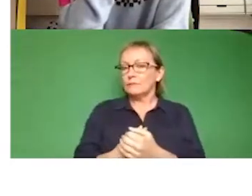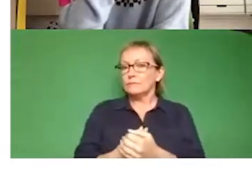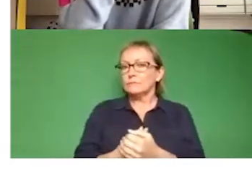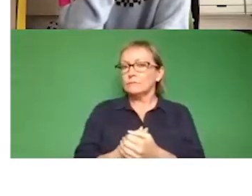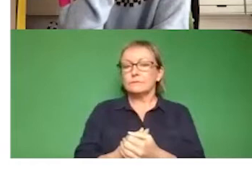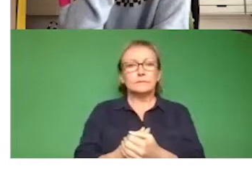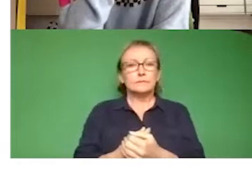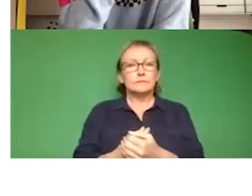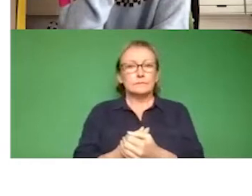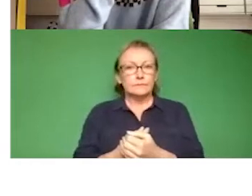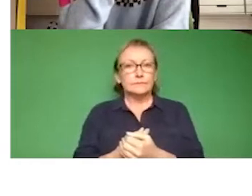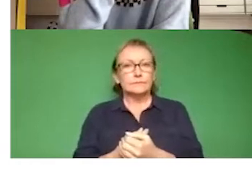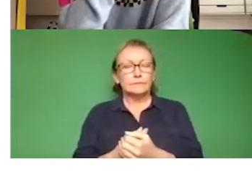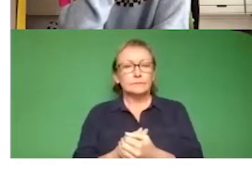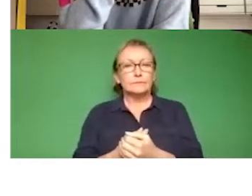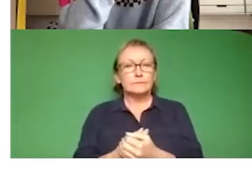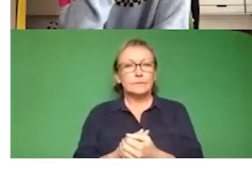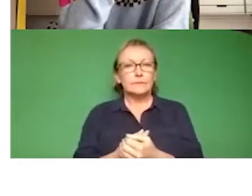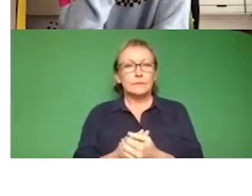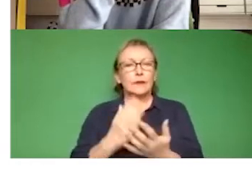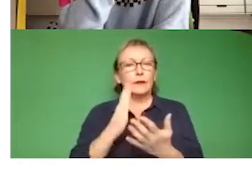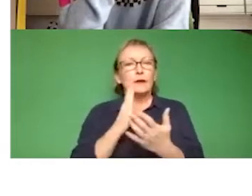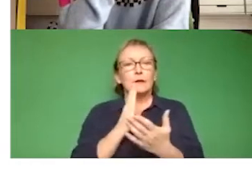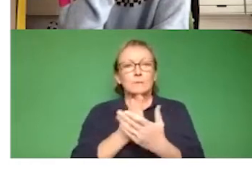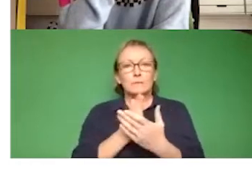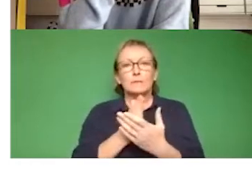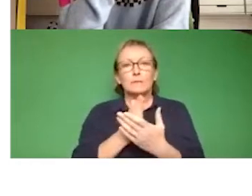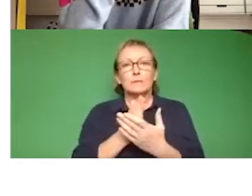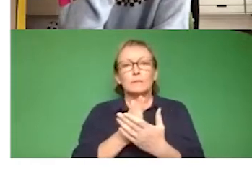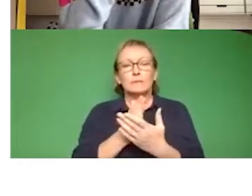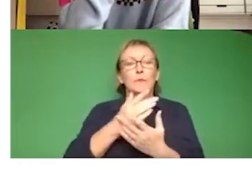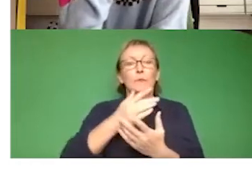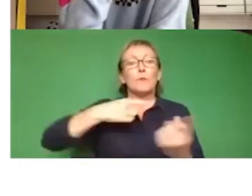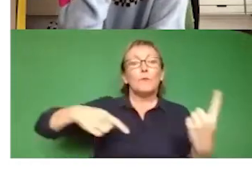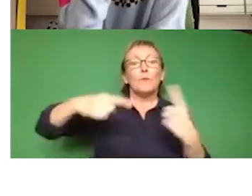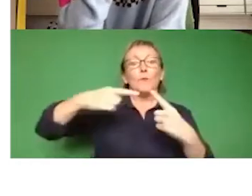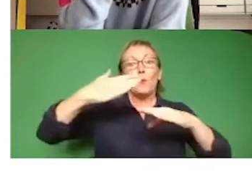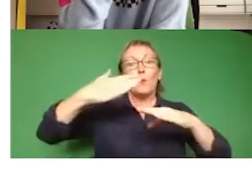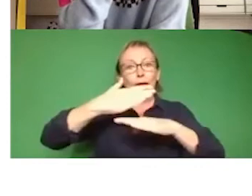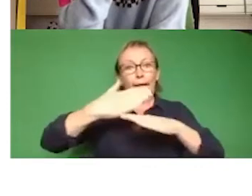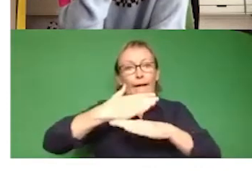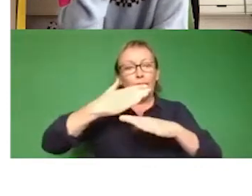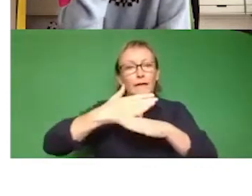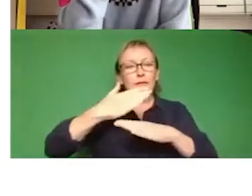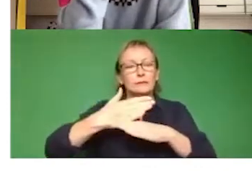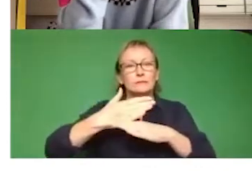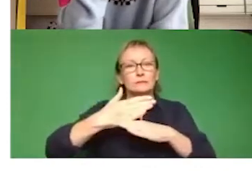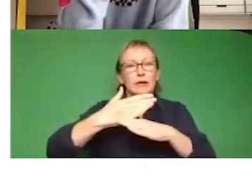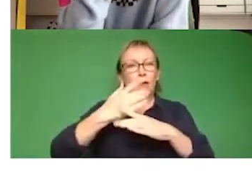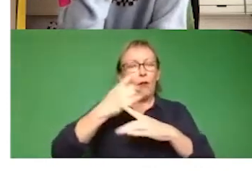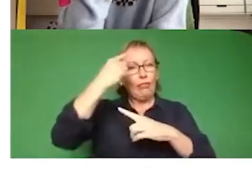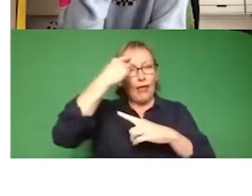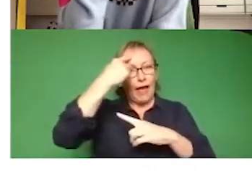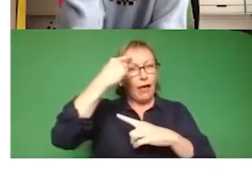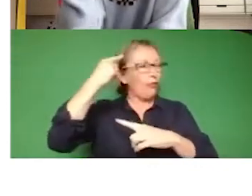yes, it's, and it is, obviously, it's when we work, as I was saying, a little bit subconsciously, isn't it? You sort of,